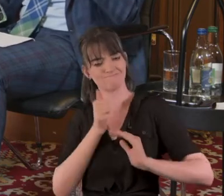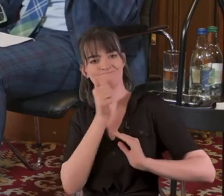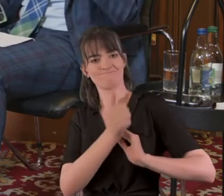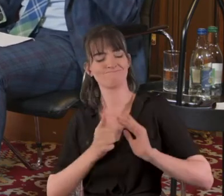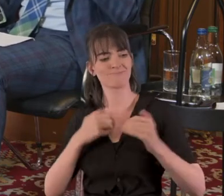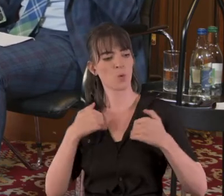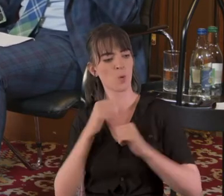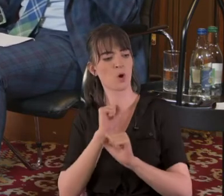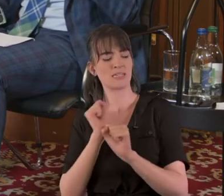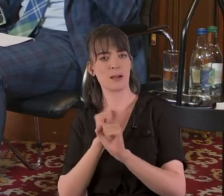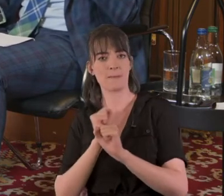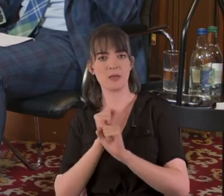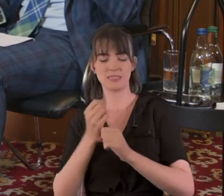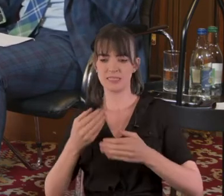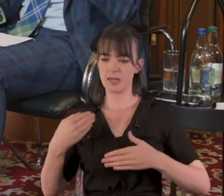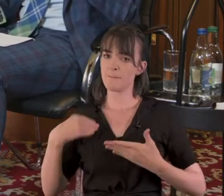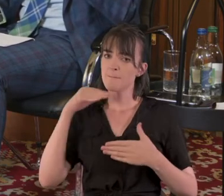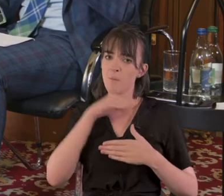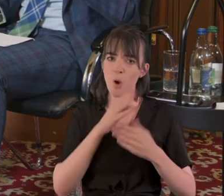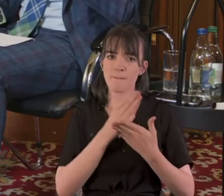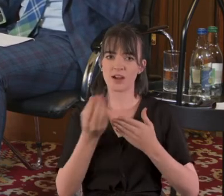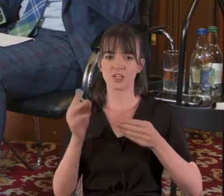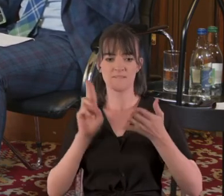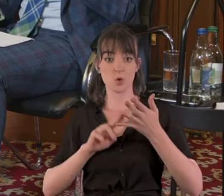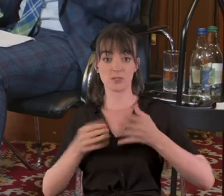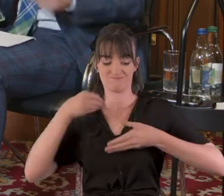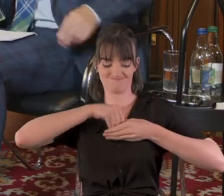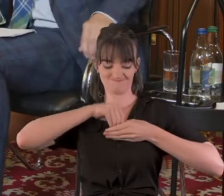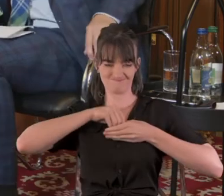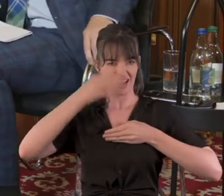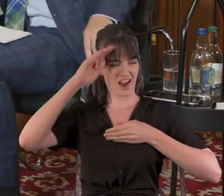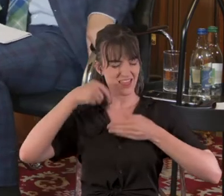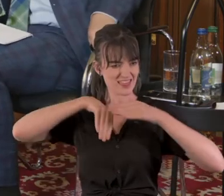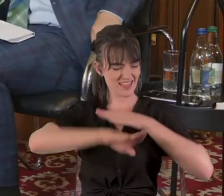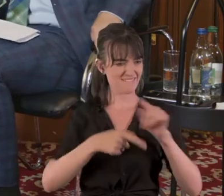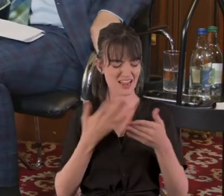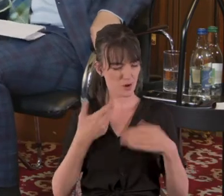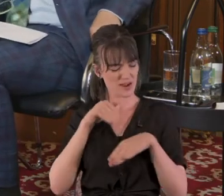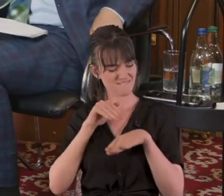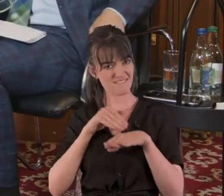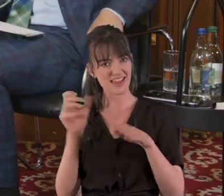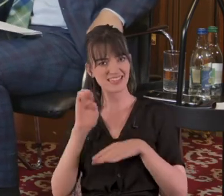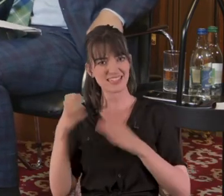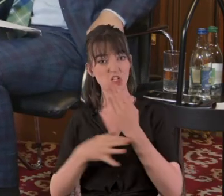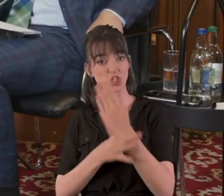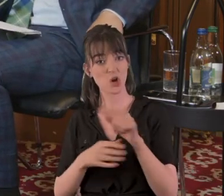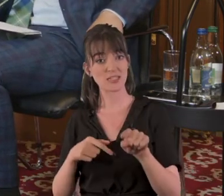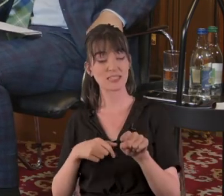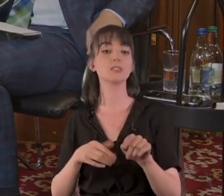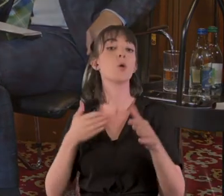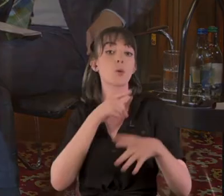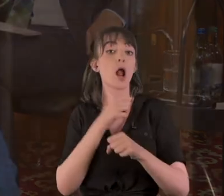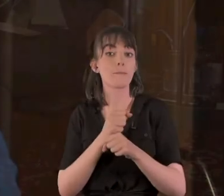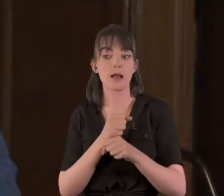about an integral part of the union leaving, and how that might affect British security. In the context, again, of just having